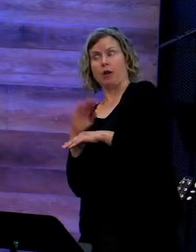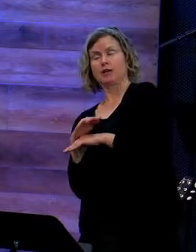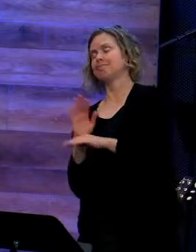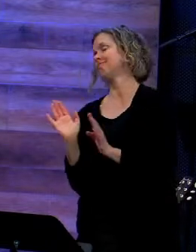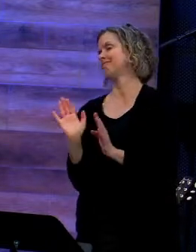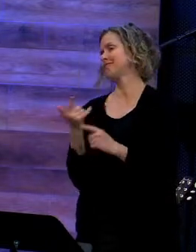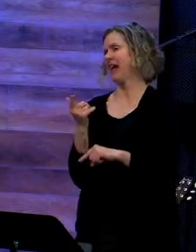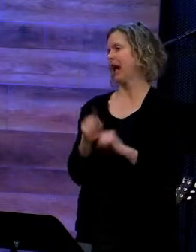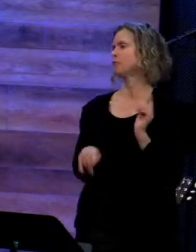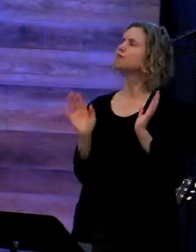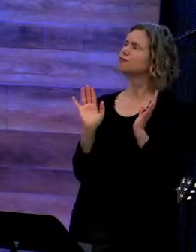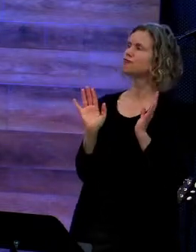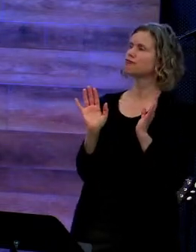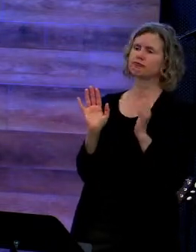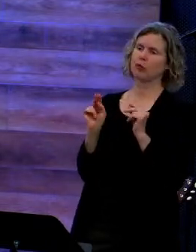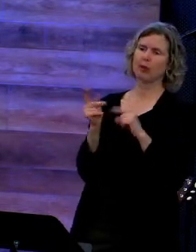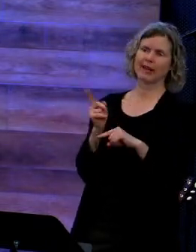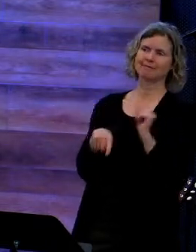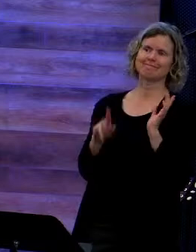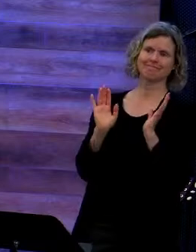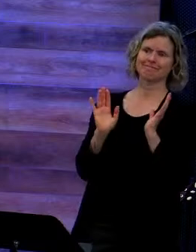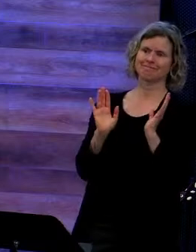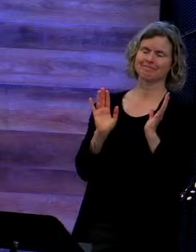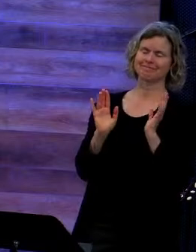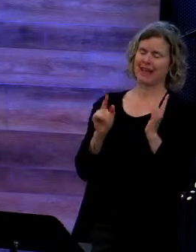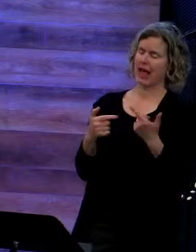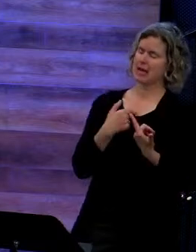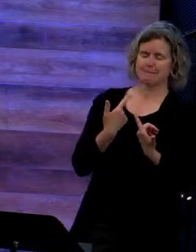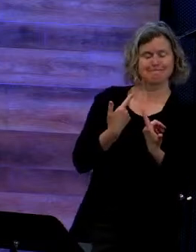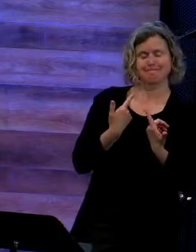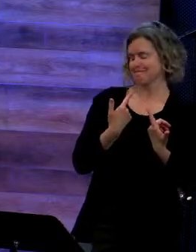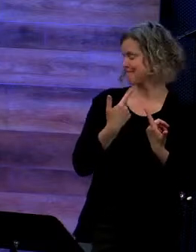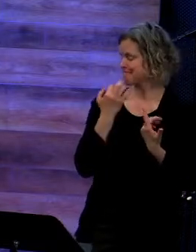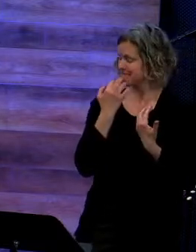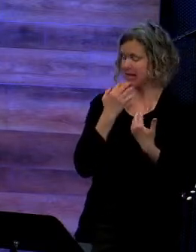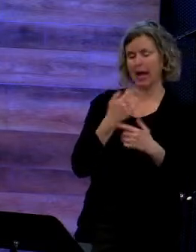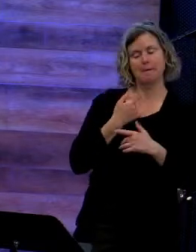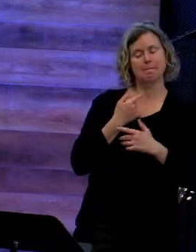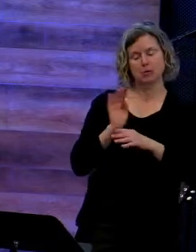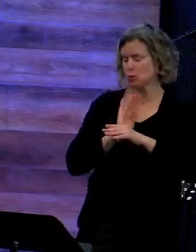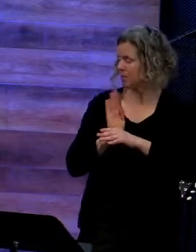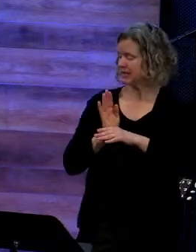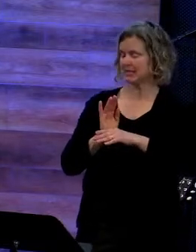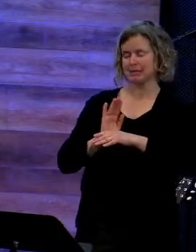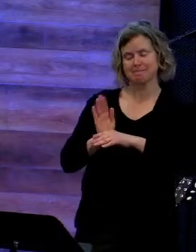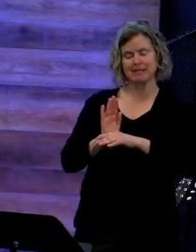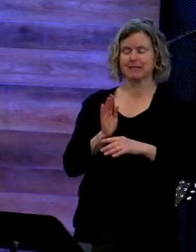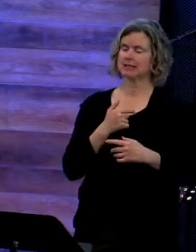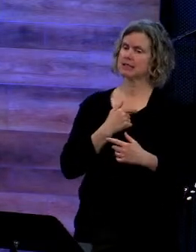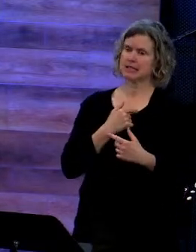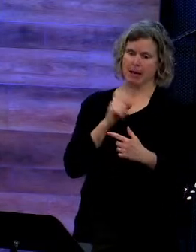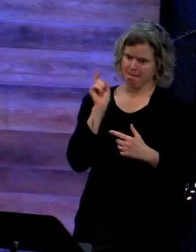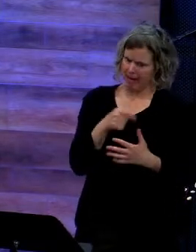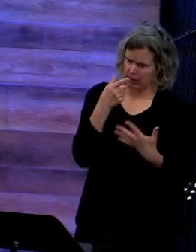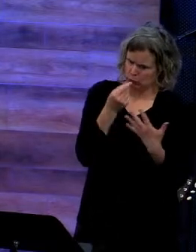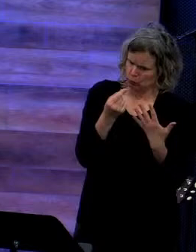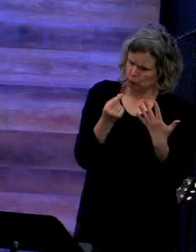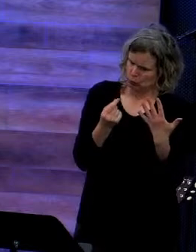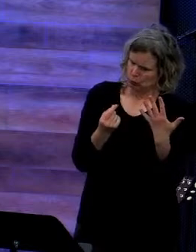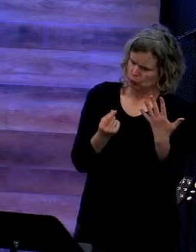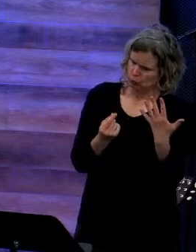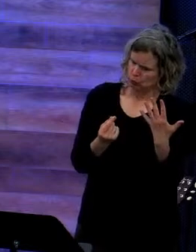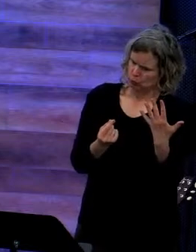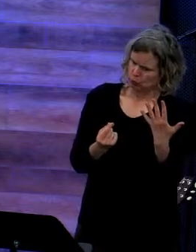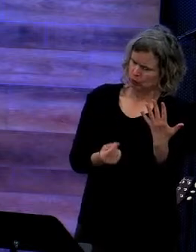just busy, but you are overly busy, if you are constantly saying no to good and important things,